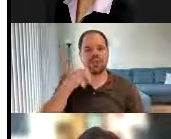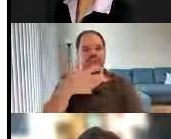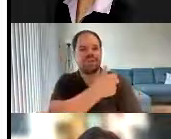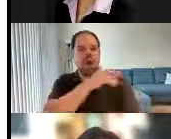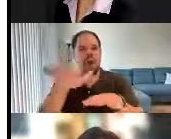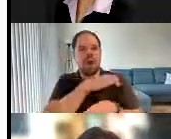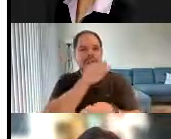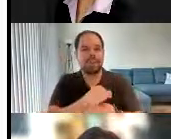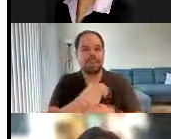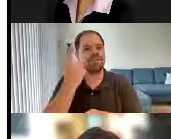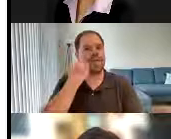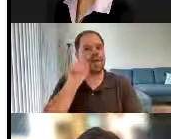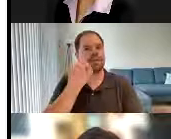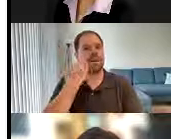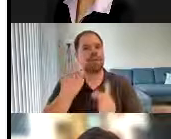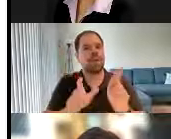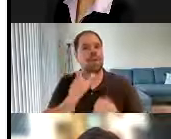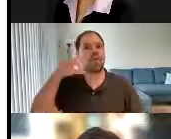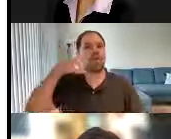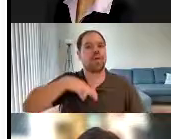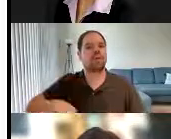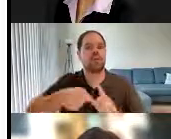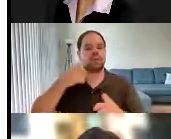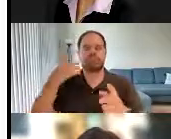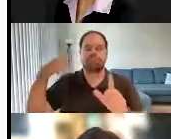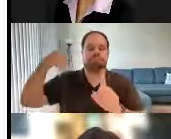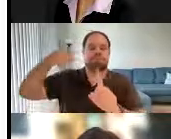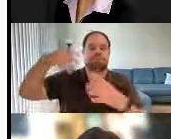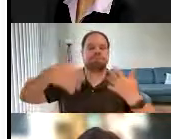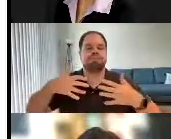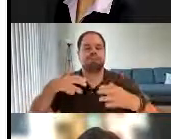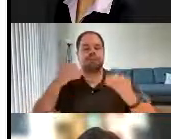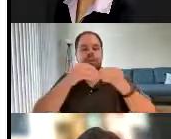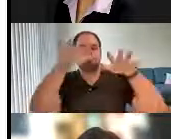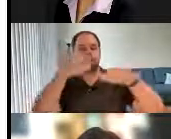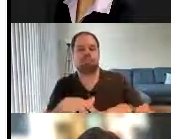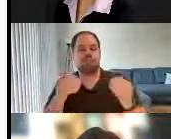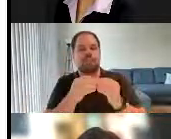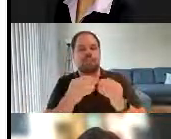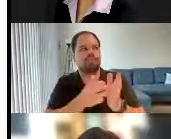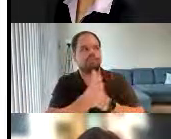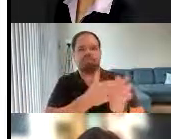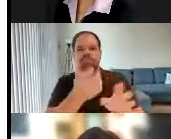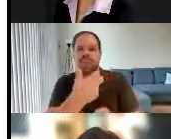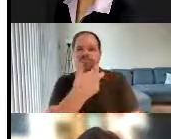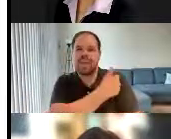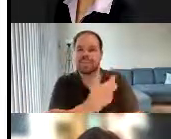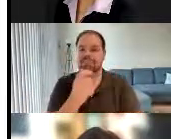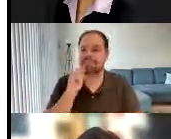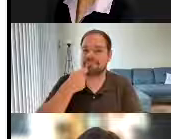now, they have vaccine appointments for people who are eligible and getting